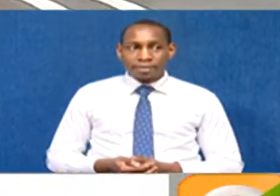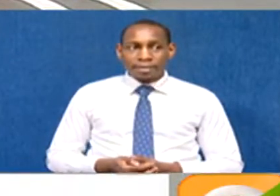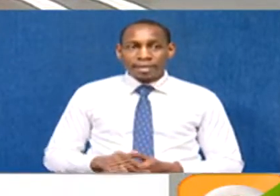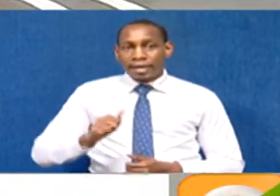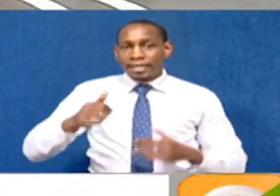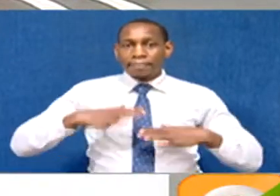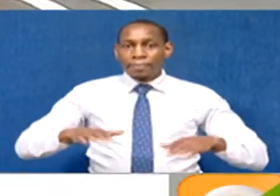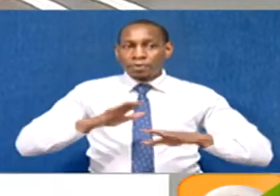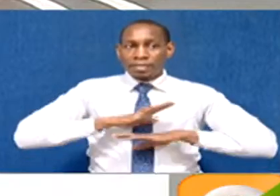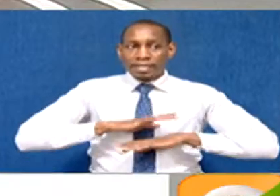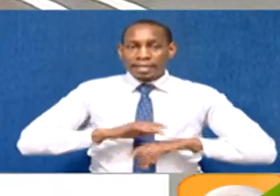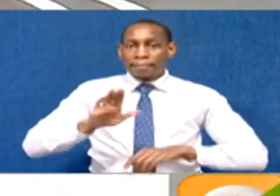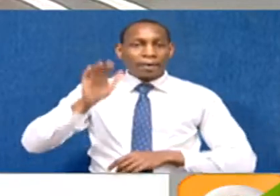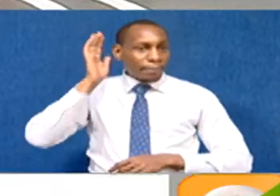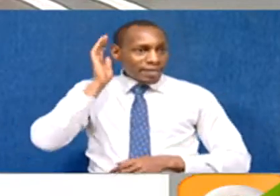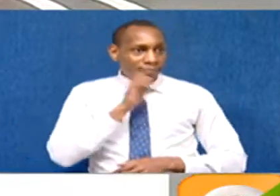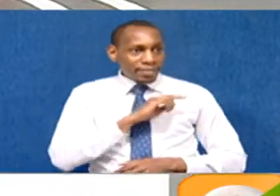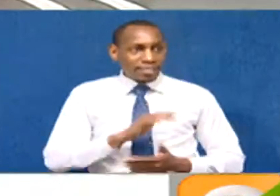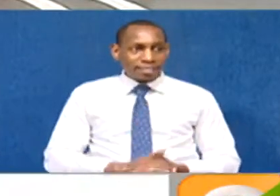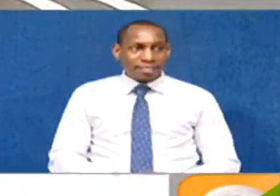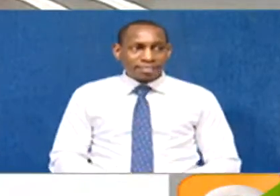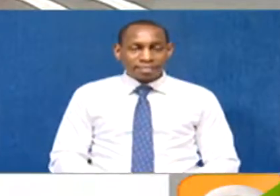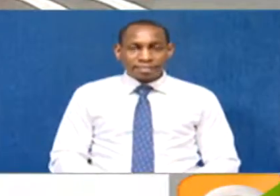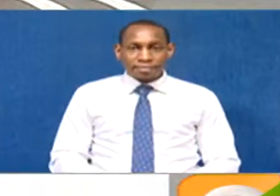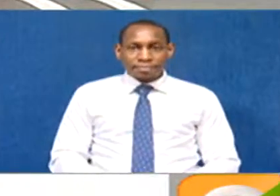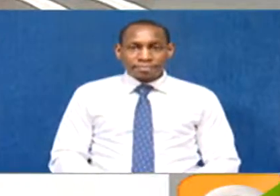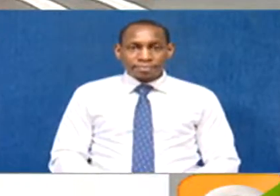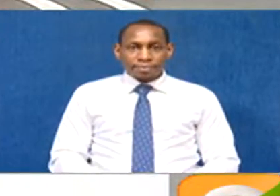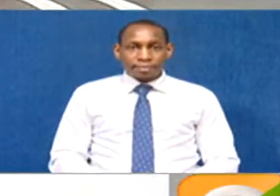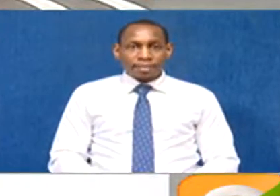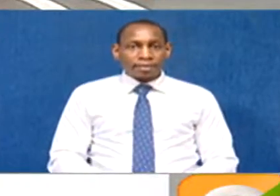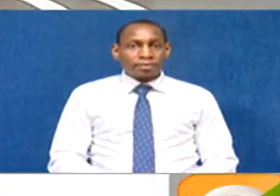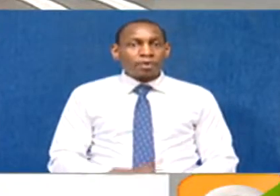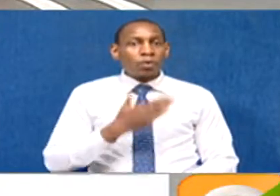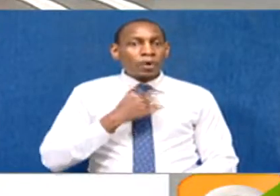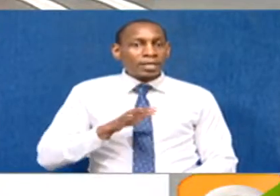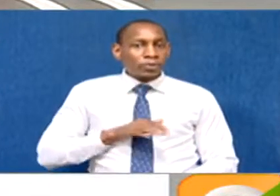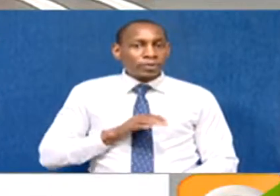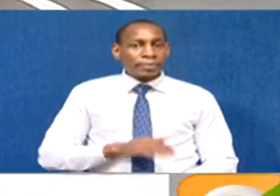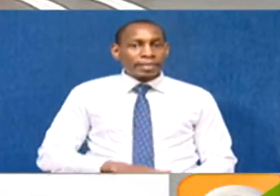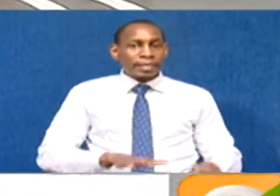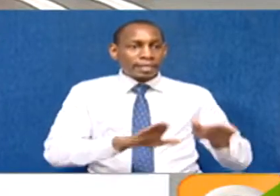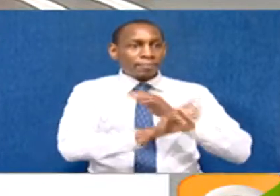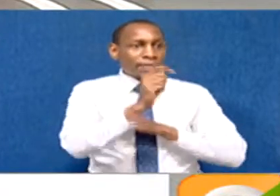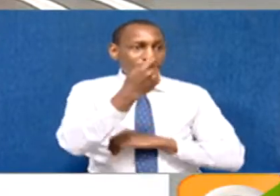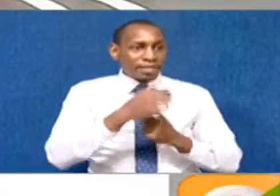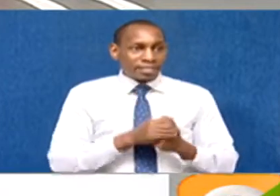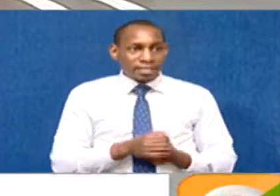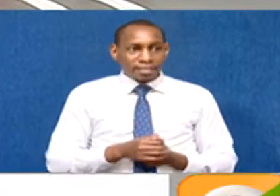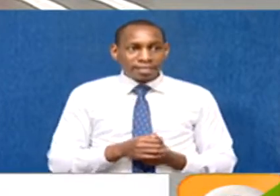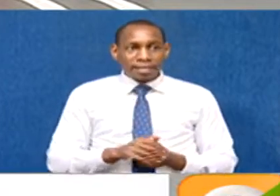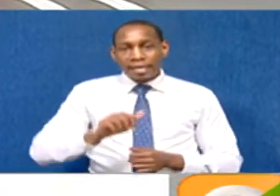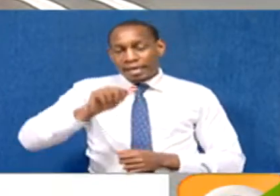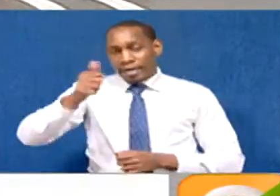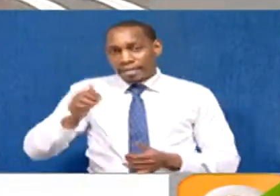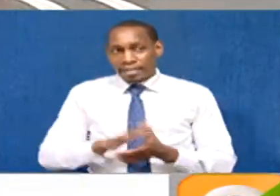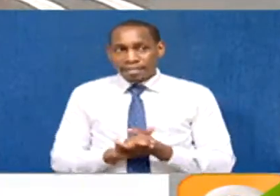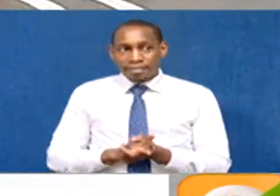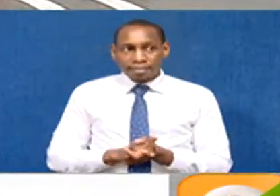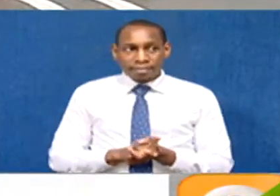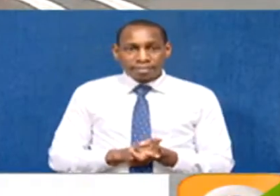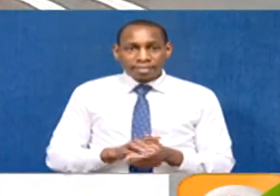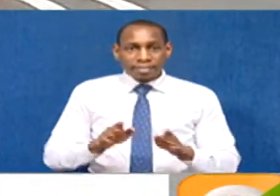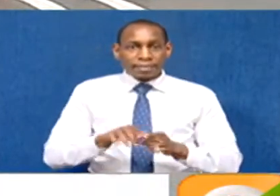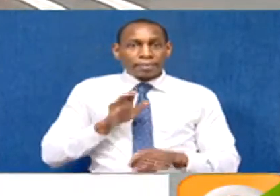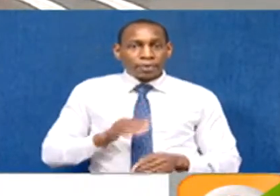Wengine pia wanatosha. Wamesikia. Wengine pia wana. Even as Azimio, by the way. Yeah, wengine pia. We want a woman DP. Yes. Wengine pia wametosha. Kina